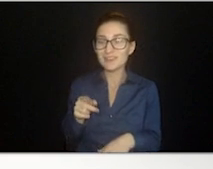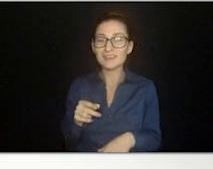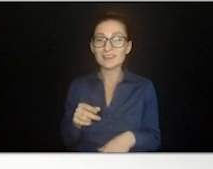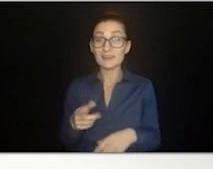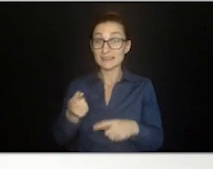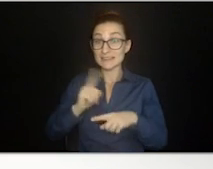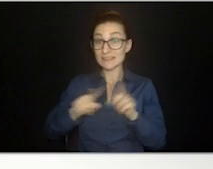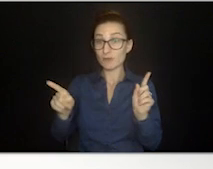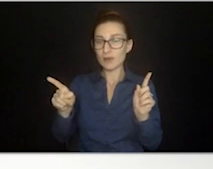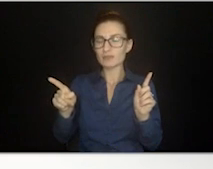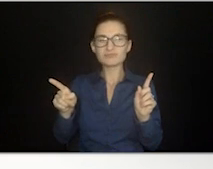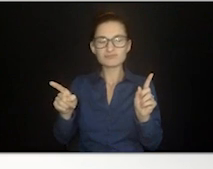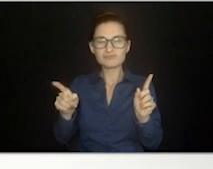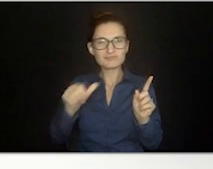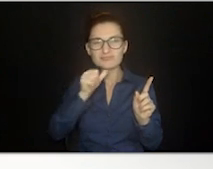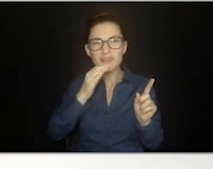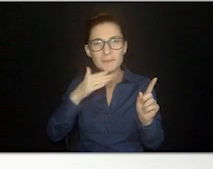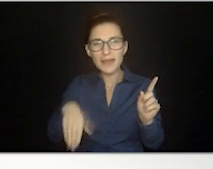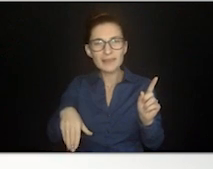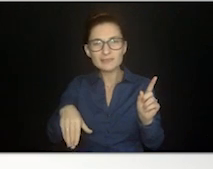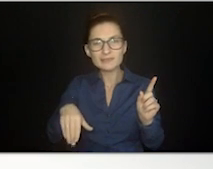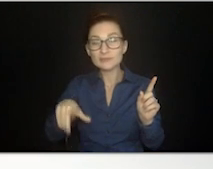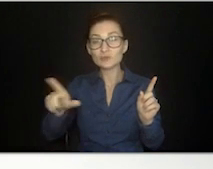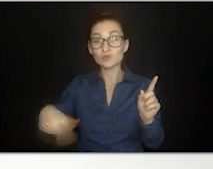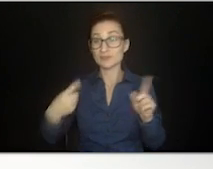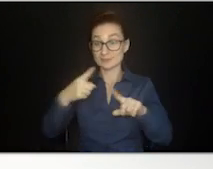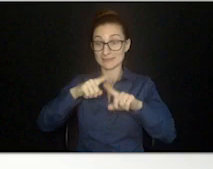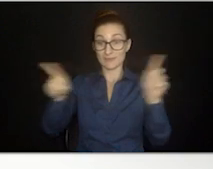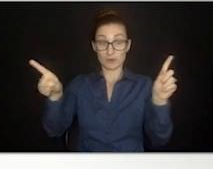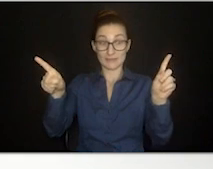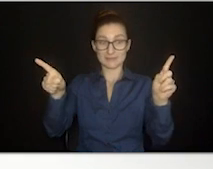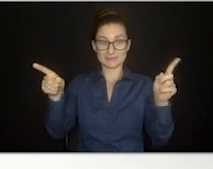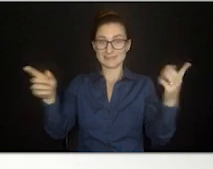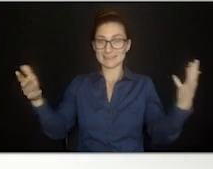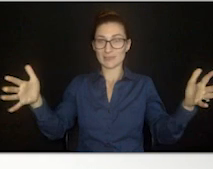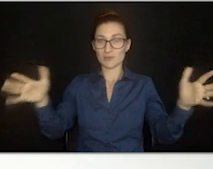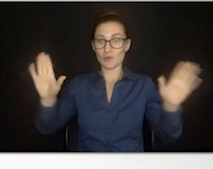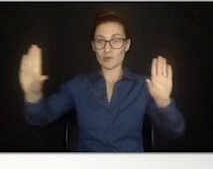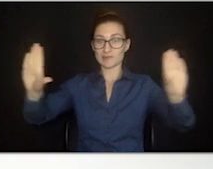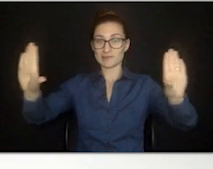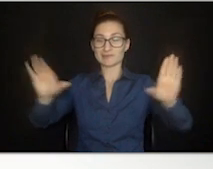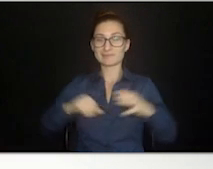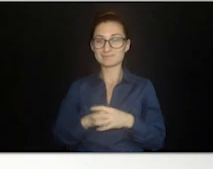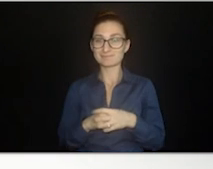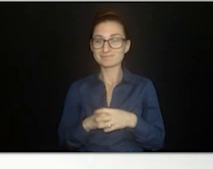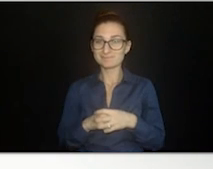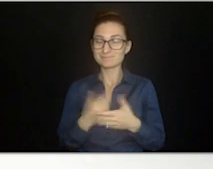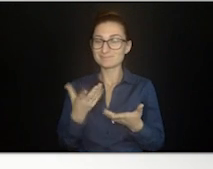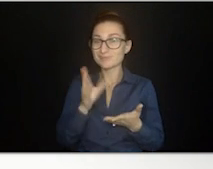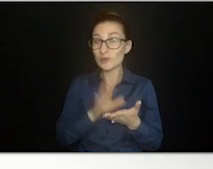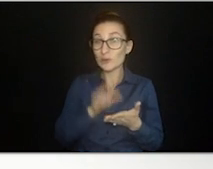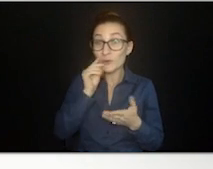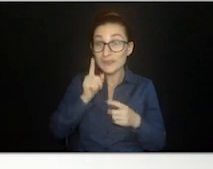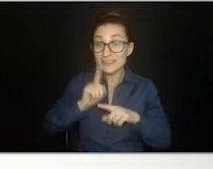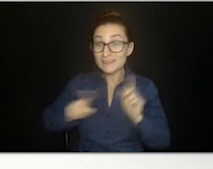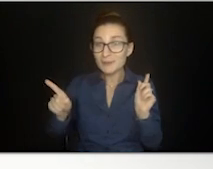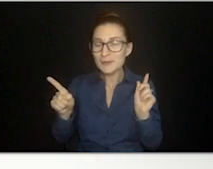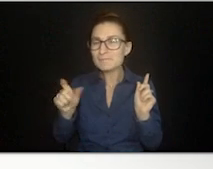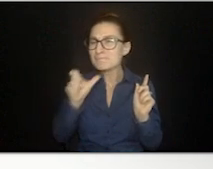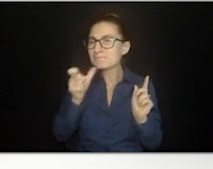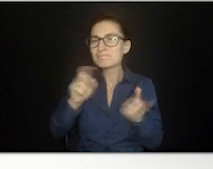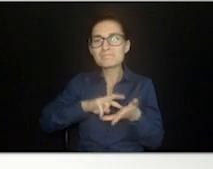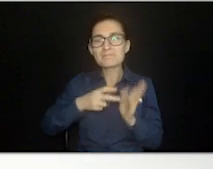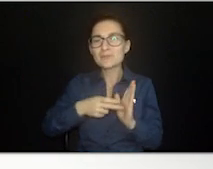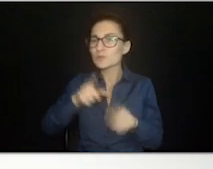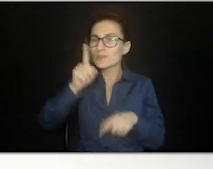Different is not bad, it's just different. And learning differently doesn't mean you can't learn. It